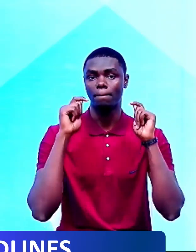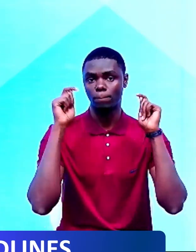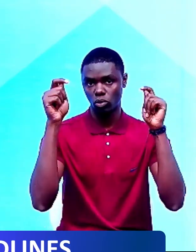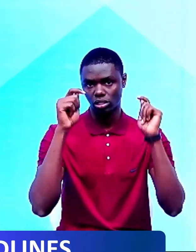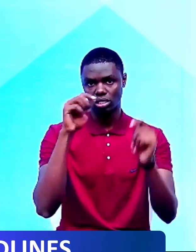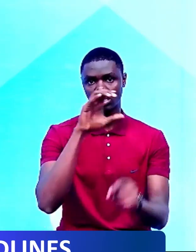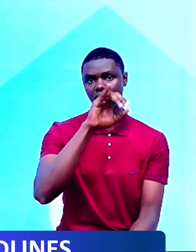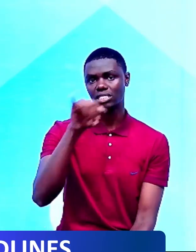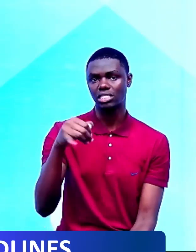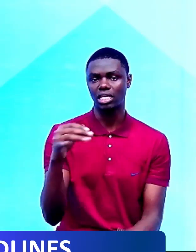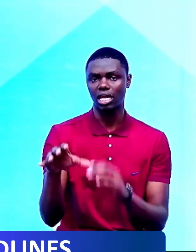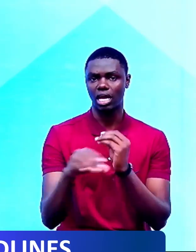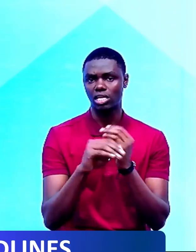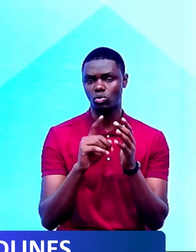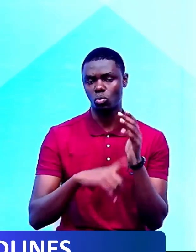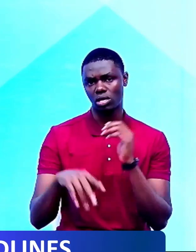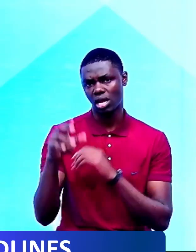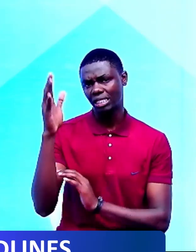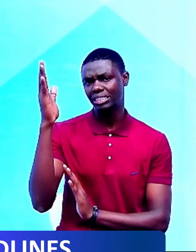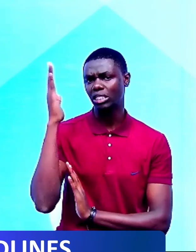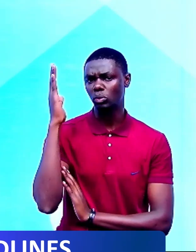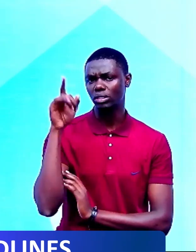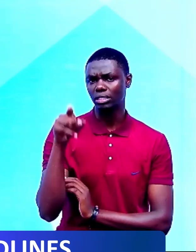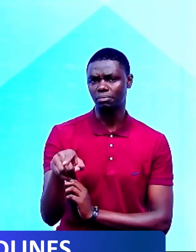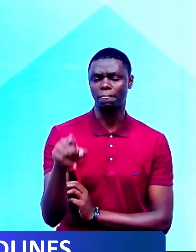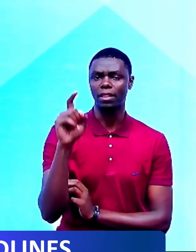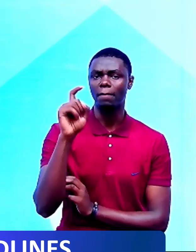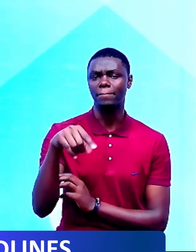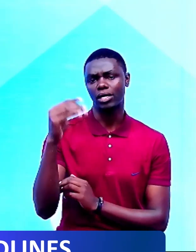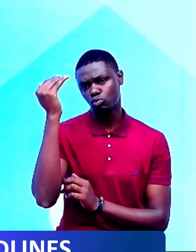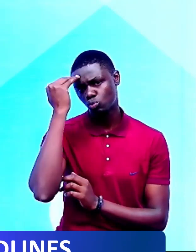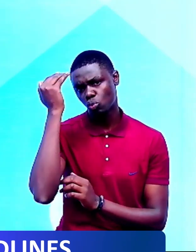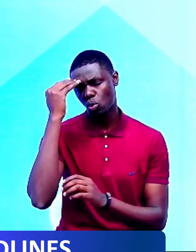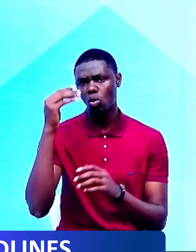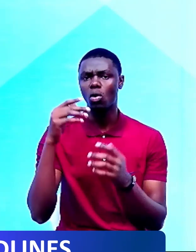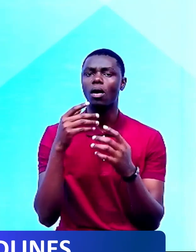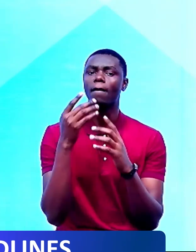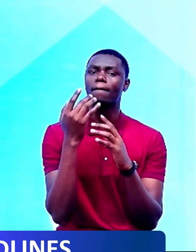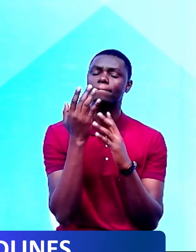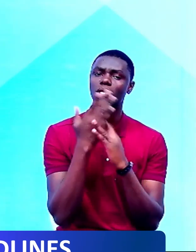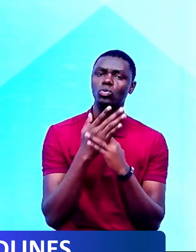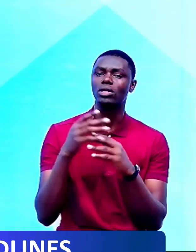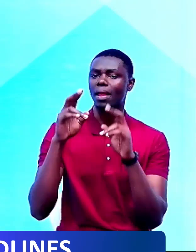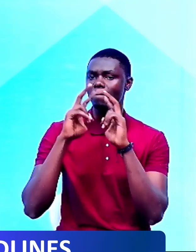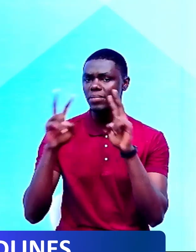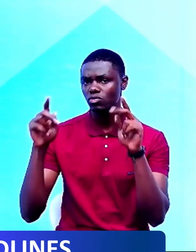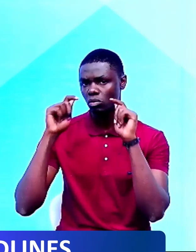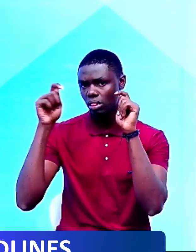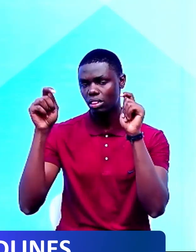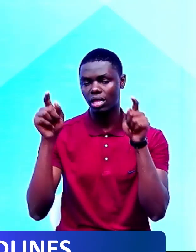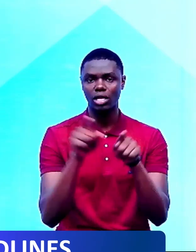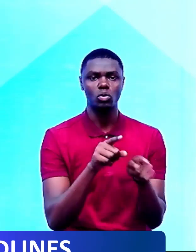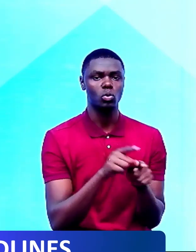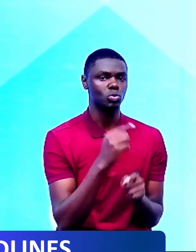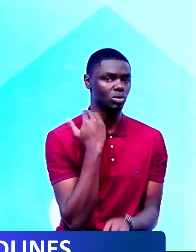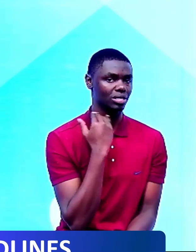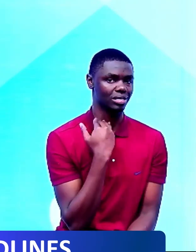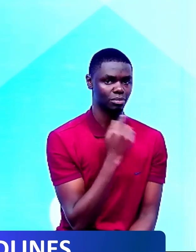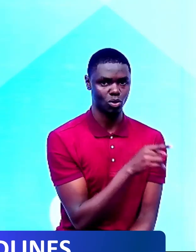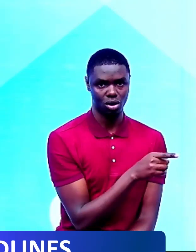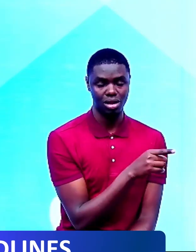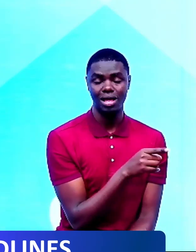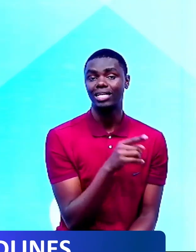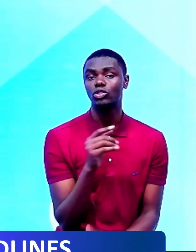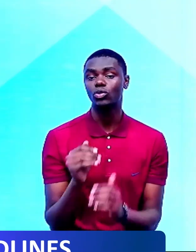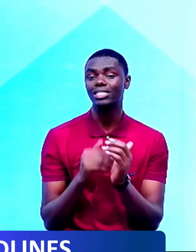CJ added that the security agencies should distinguish between peaceful demonstrators and criminal elements. This